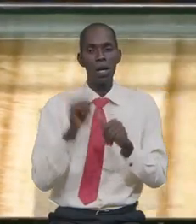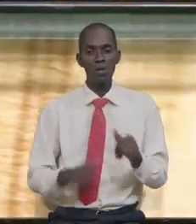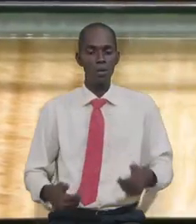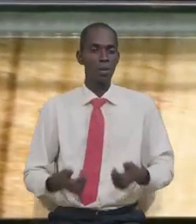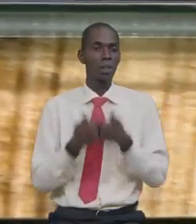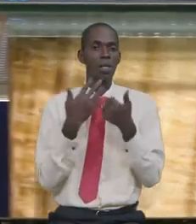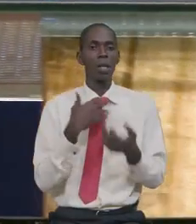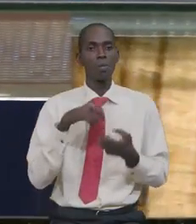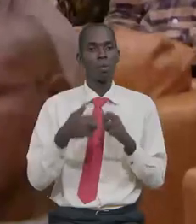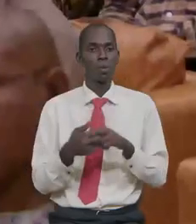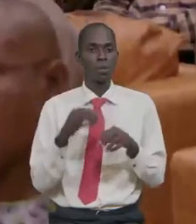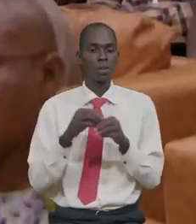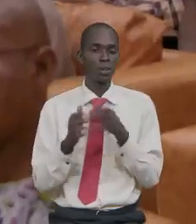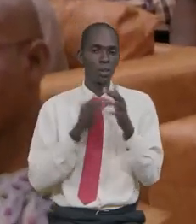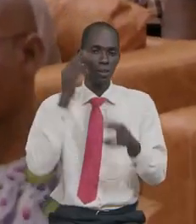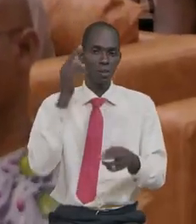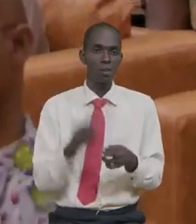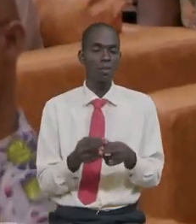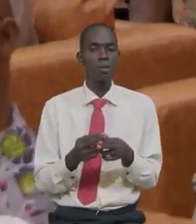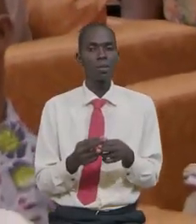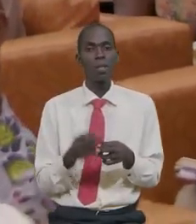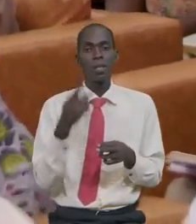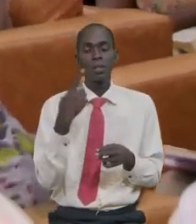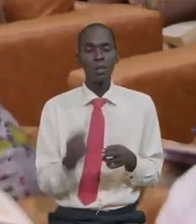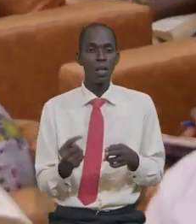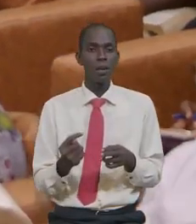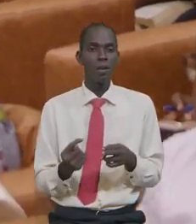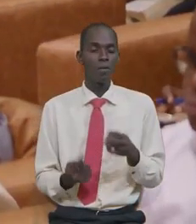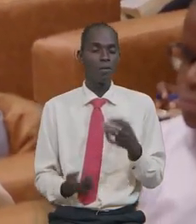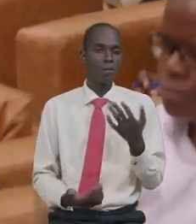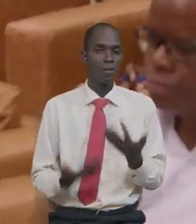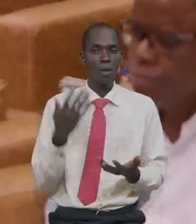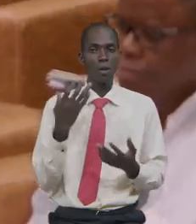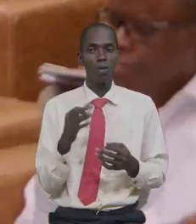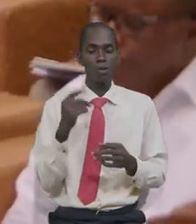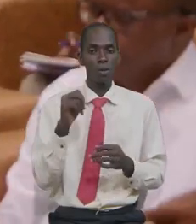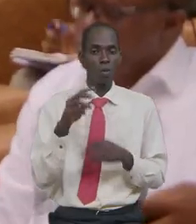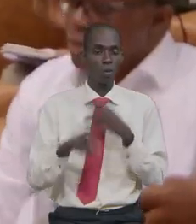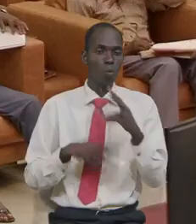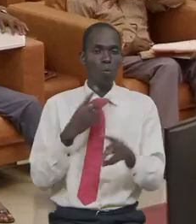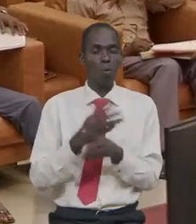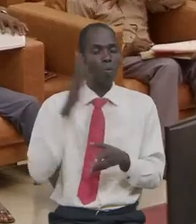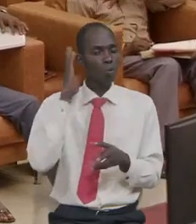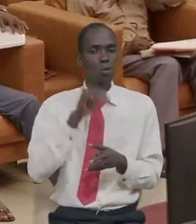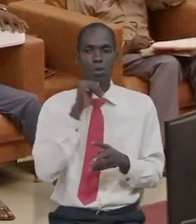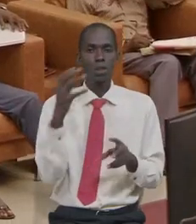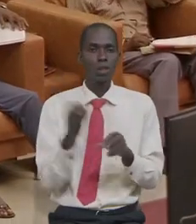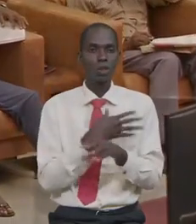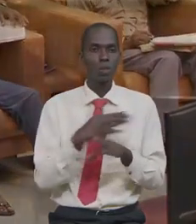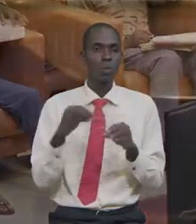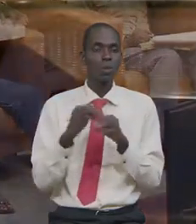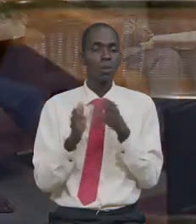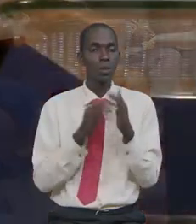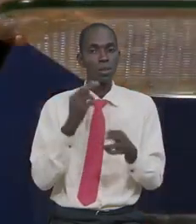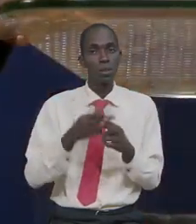problem in Jesus' name. The fire of the world will not burn you up. The lions of